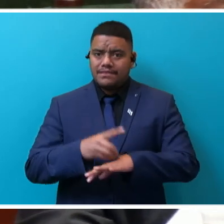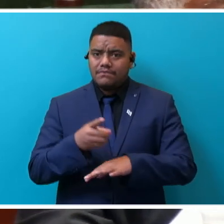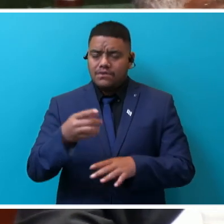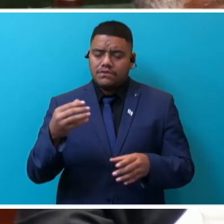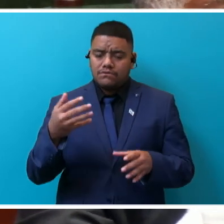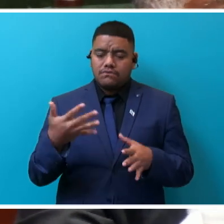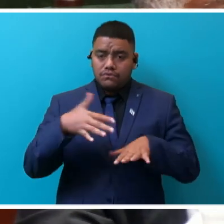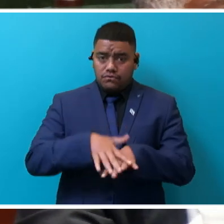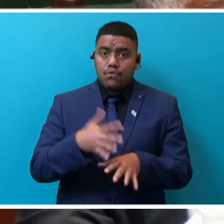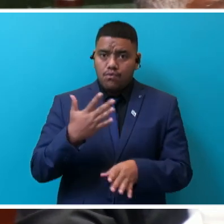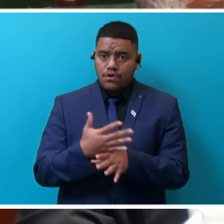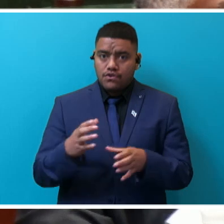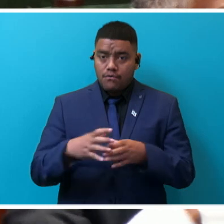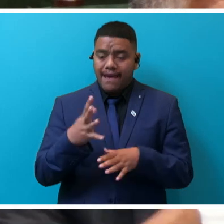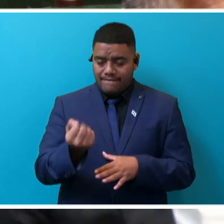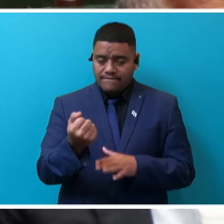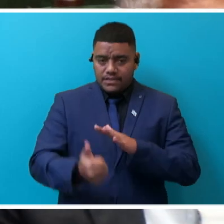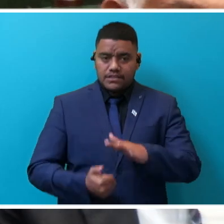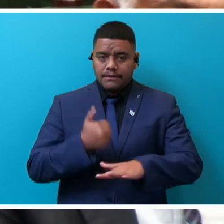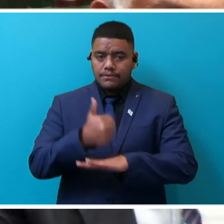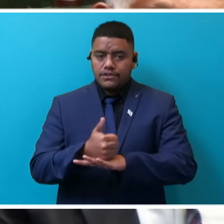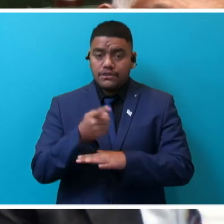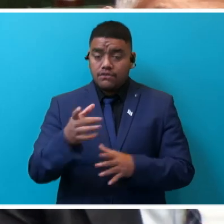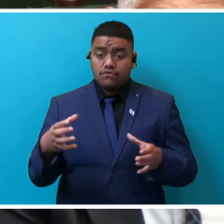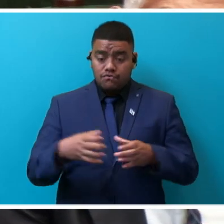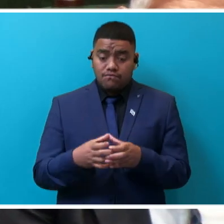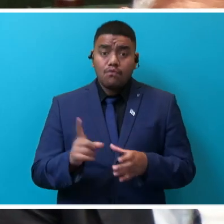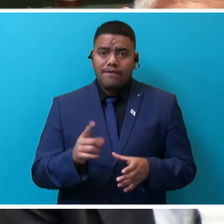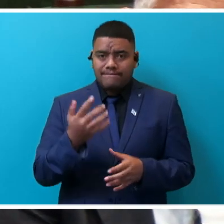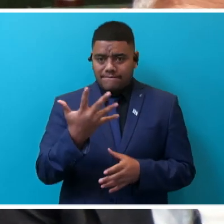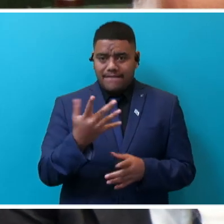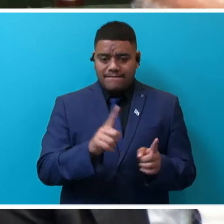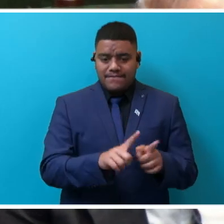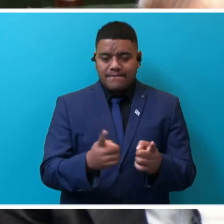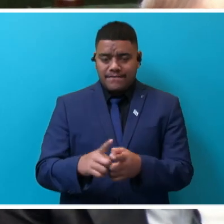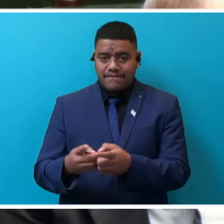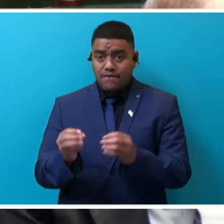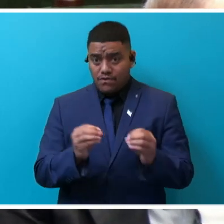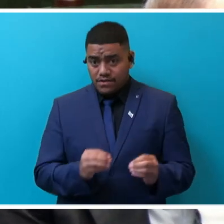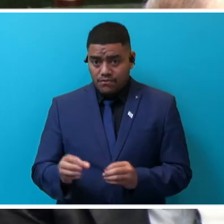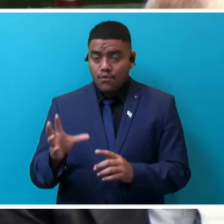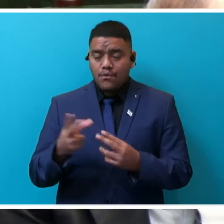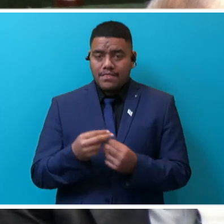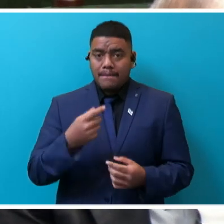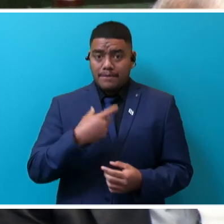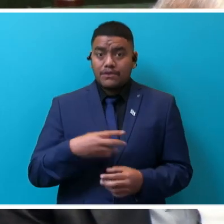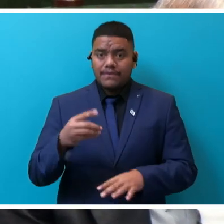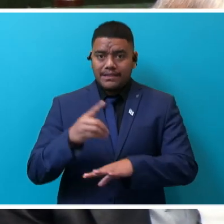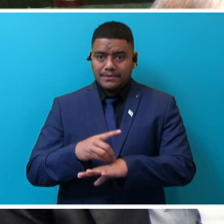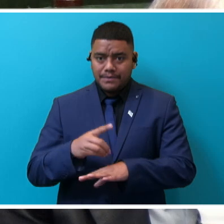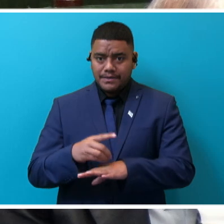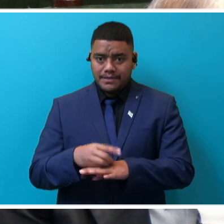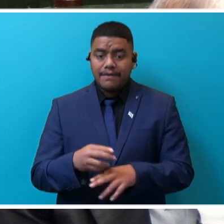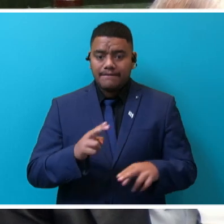Working Group has been established. This group brings together the 5 key Fiji organizations of persons with disabilities, namely the